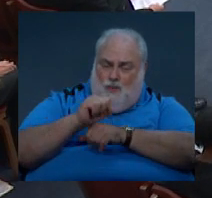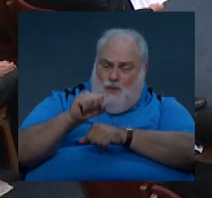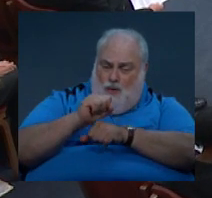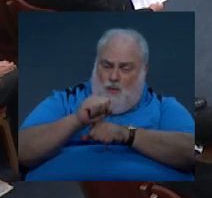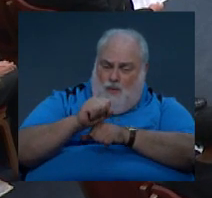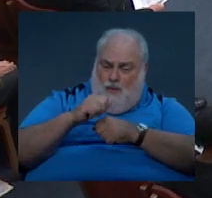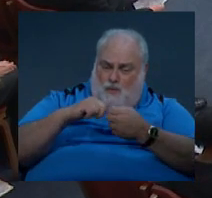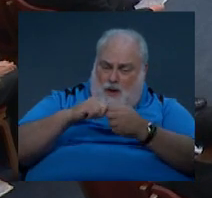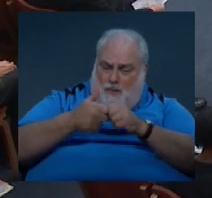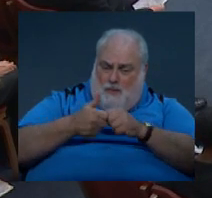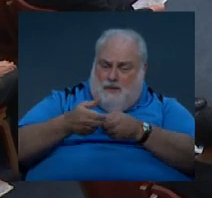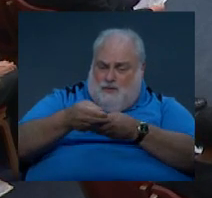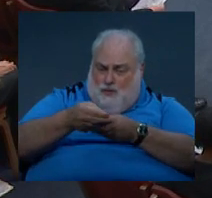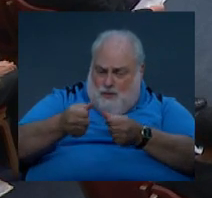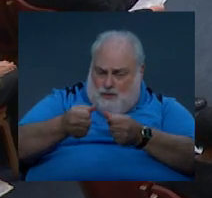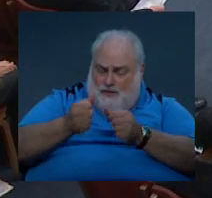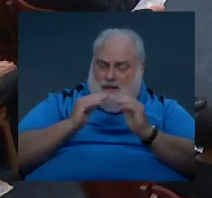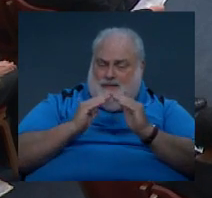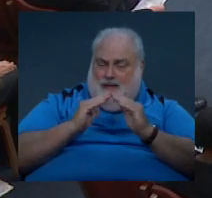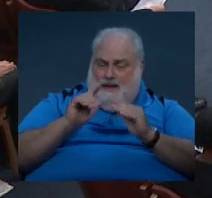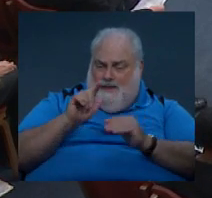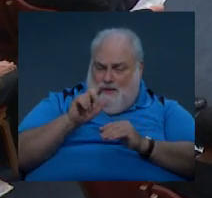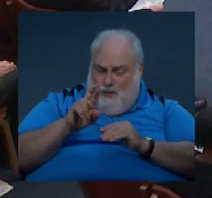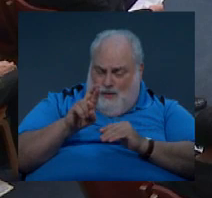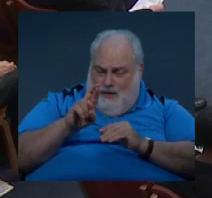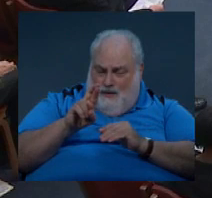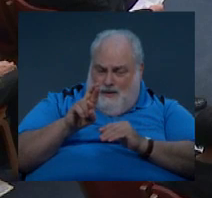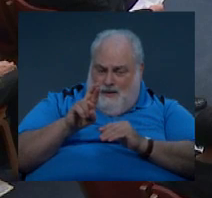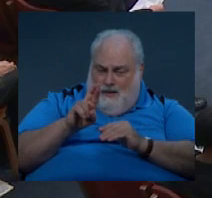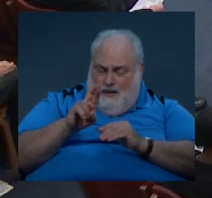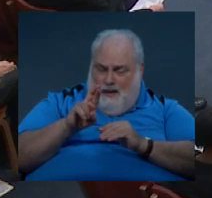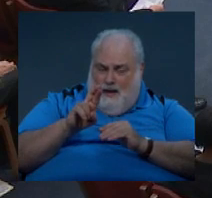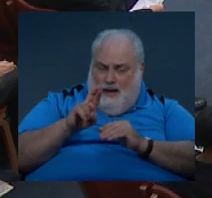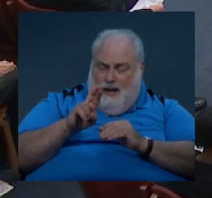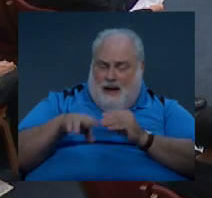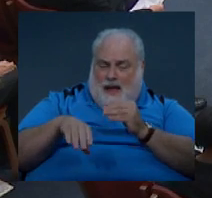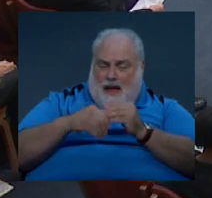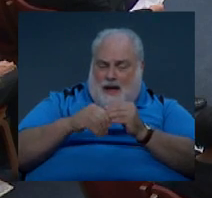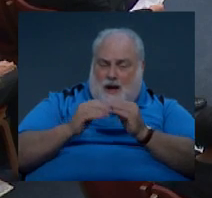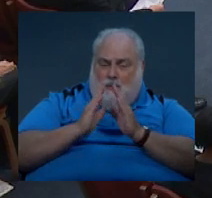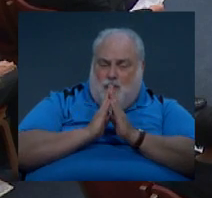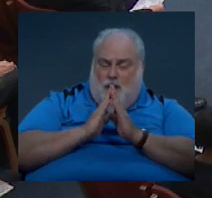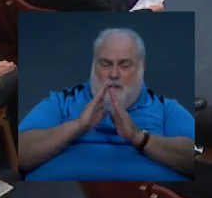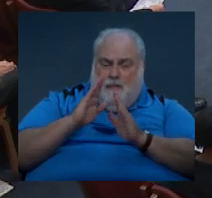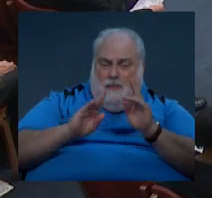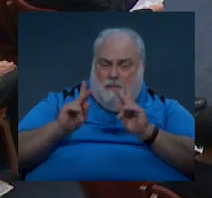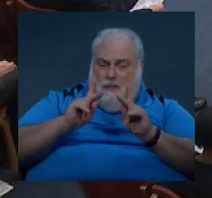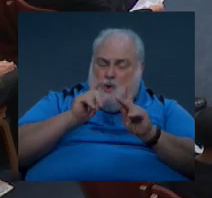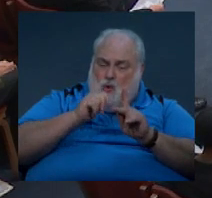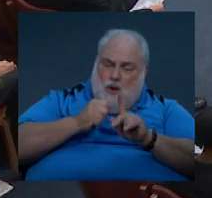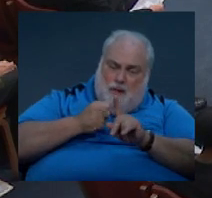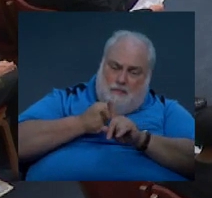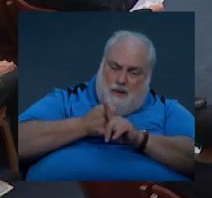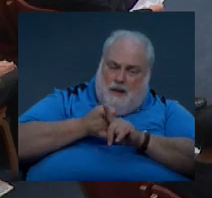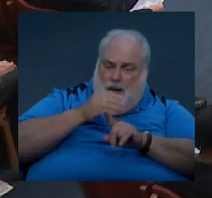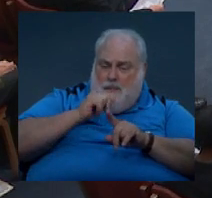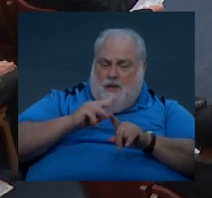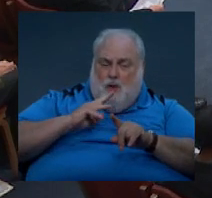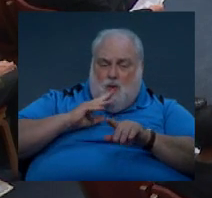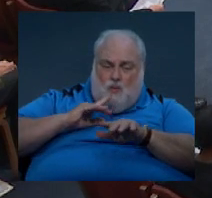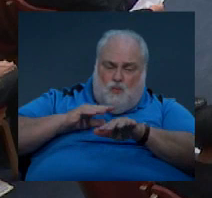and solutions. Please, I want to say an extra prayer for the folks impacted by the Arkansas River flooding, our